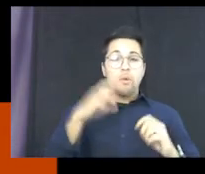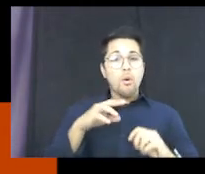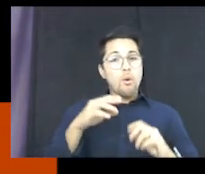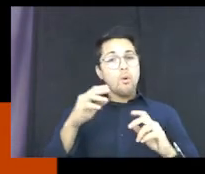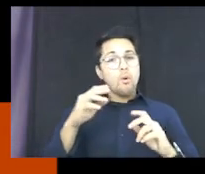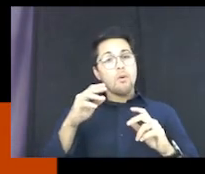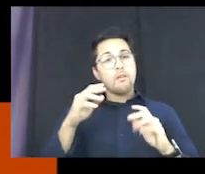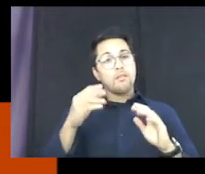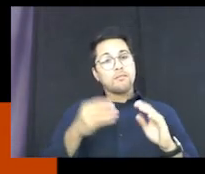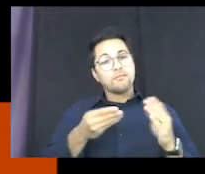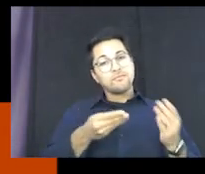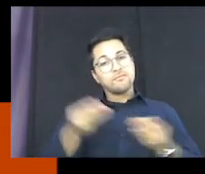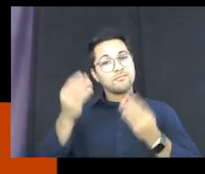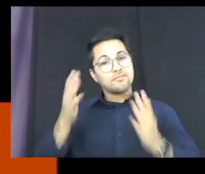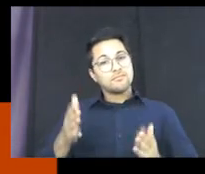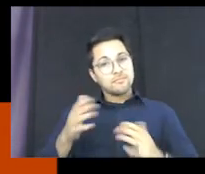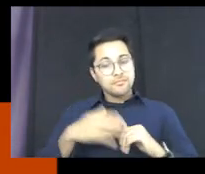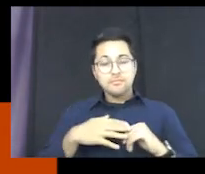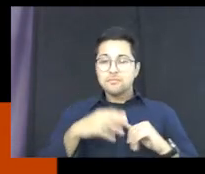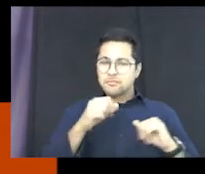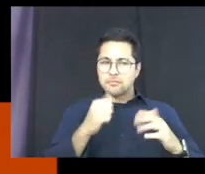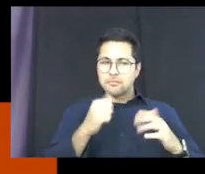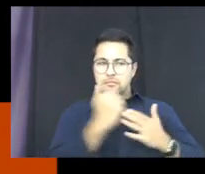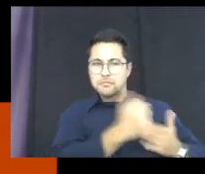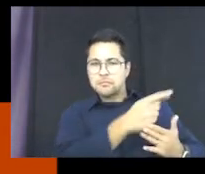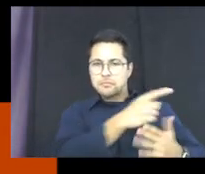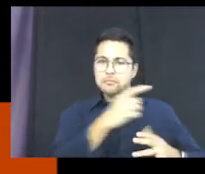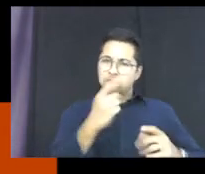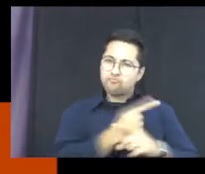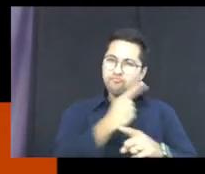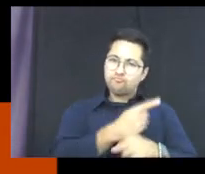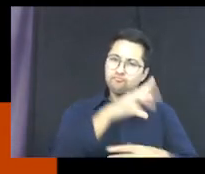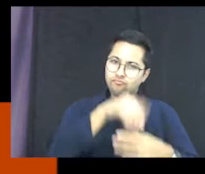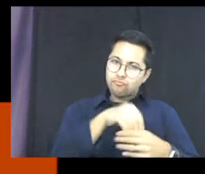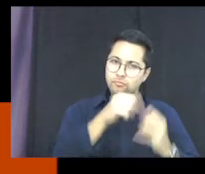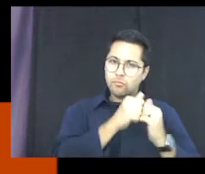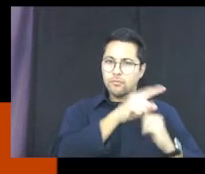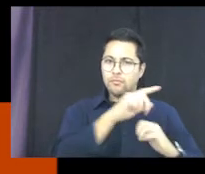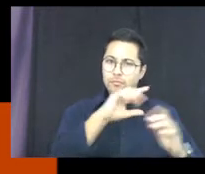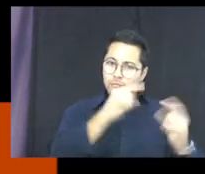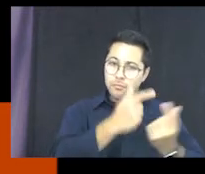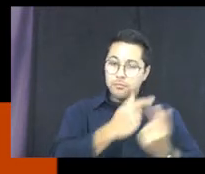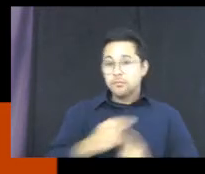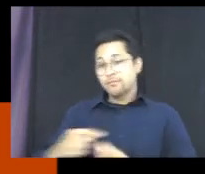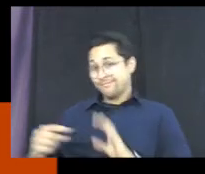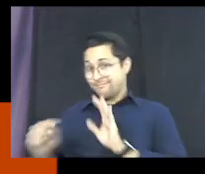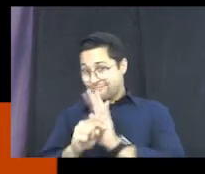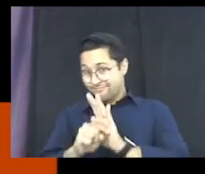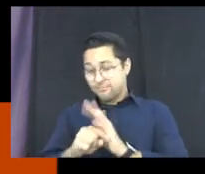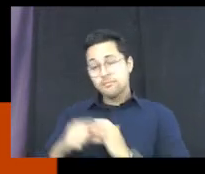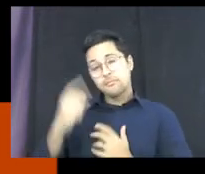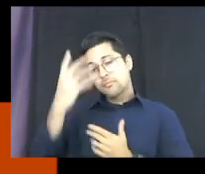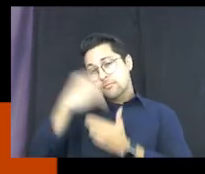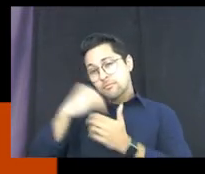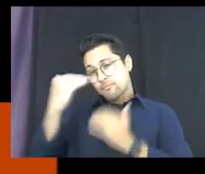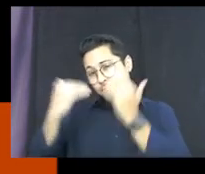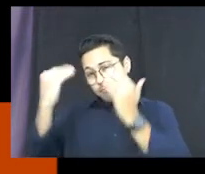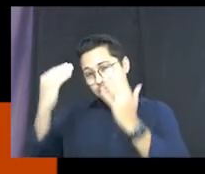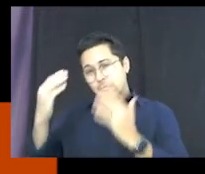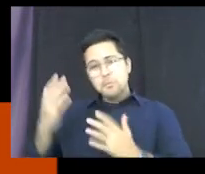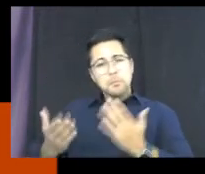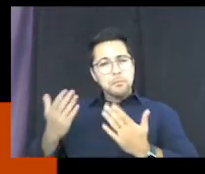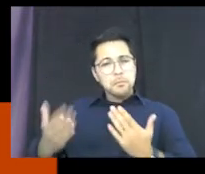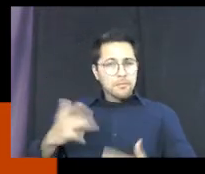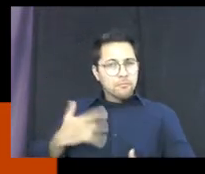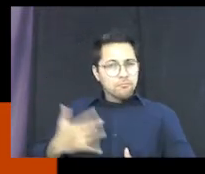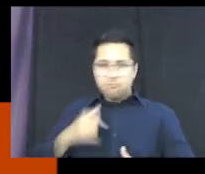facilitators to enable them to properly participate within the group. Con, autistic adults may feel